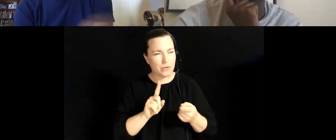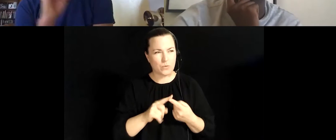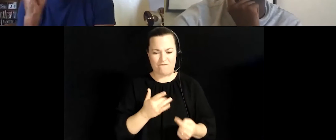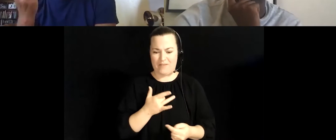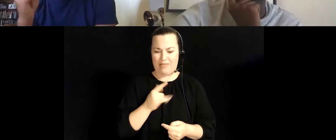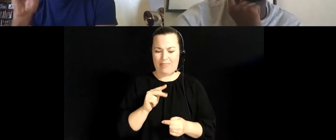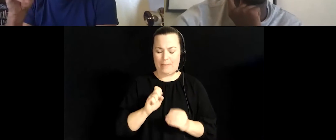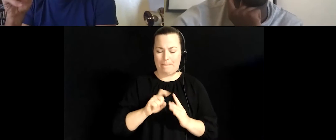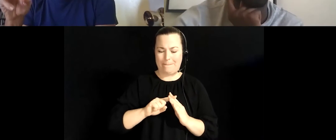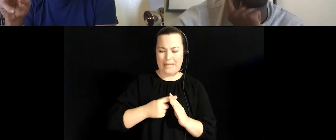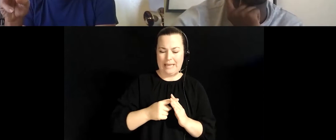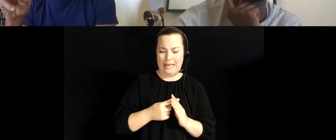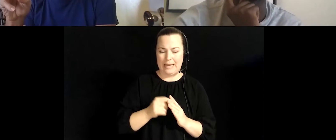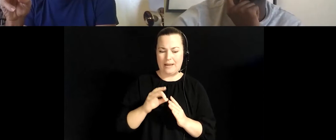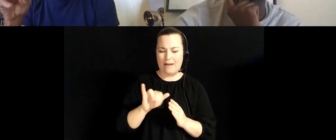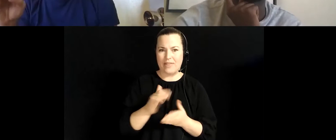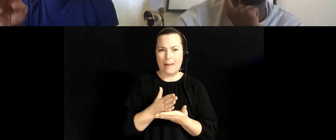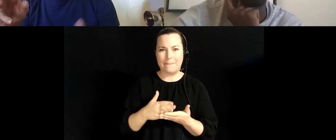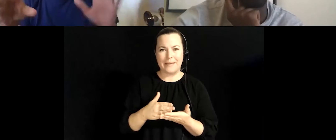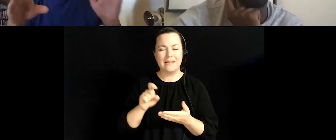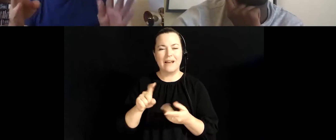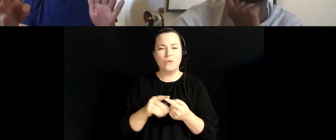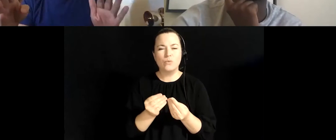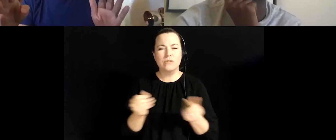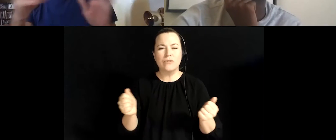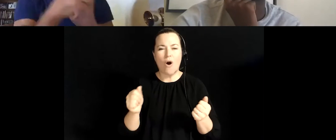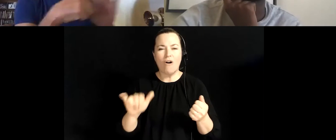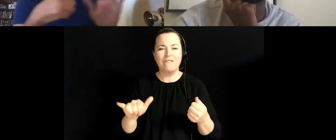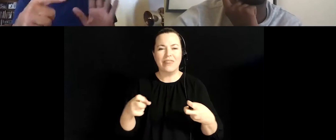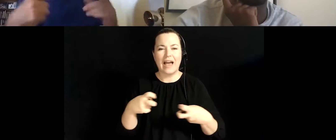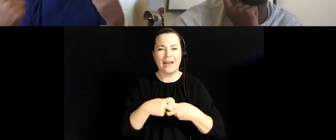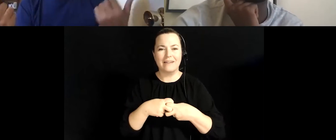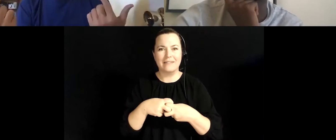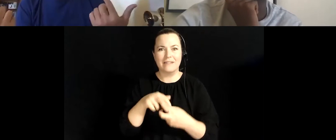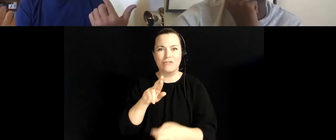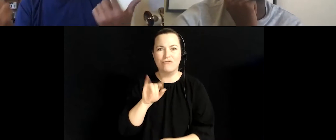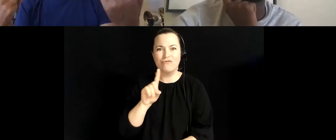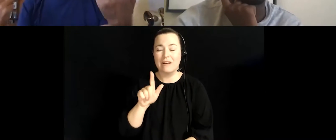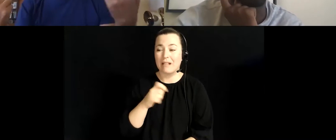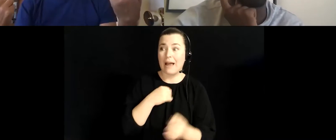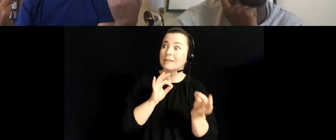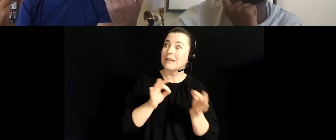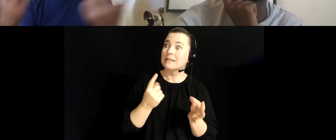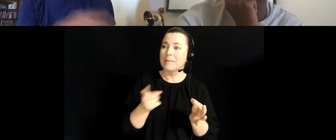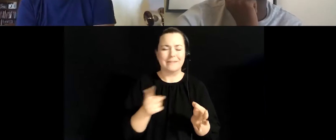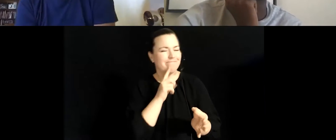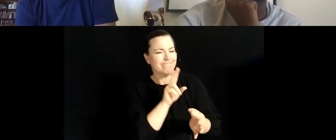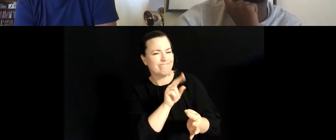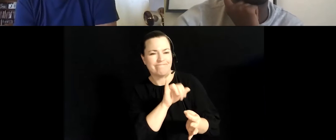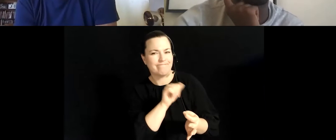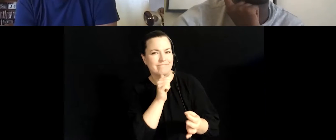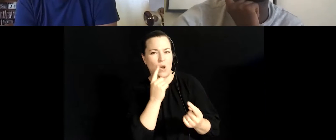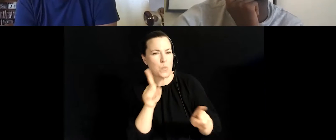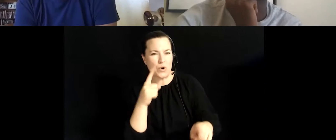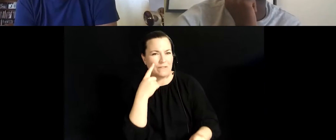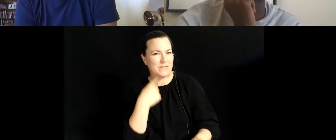piece, and just having to solve that riddle. And he's like, no, you can't really say that. No, that doesn't really work for me. Like, and no, just